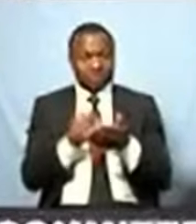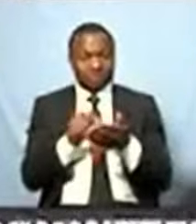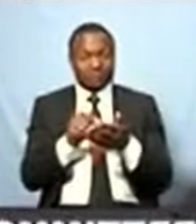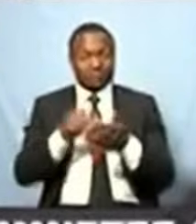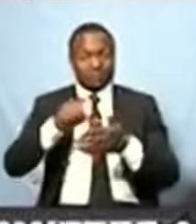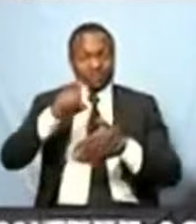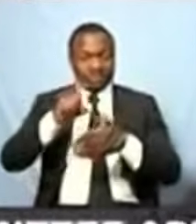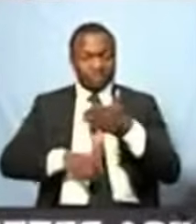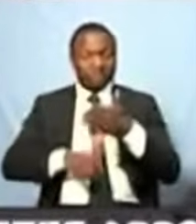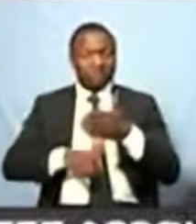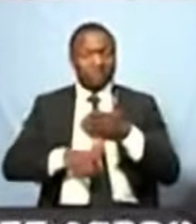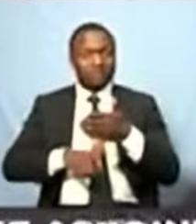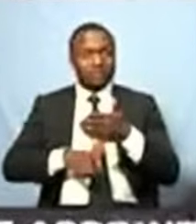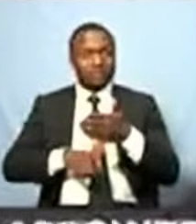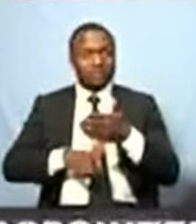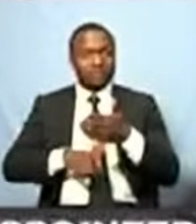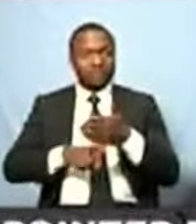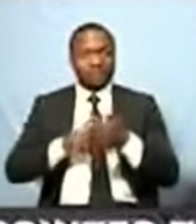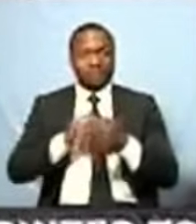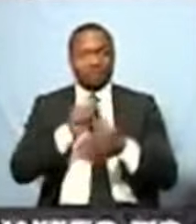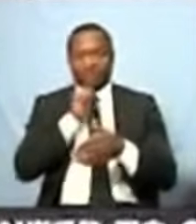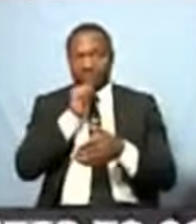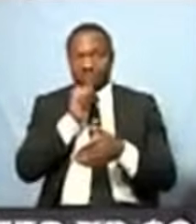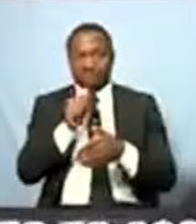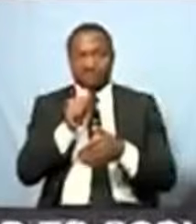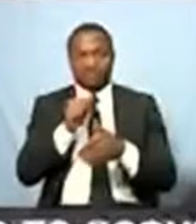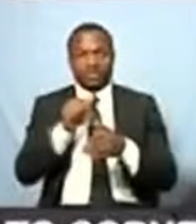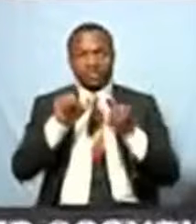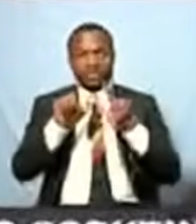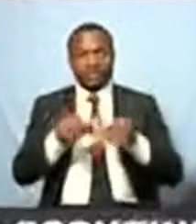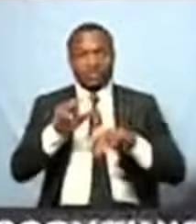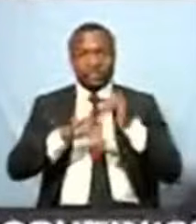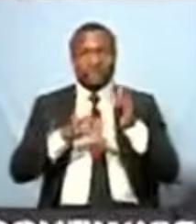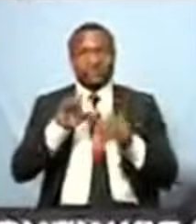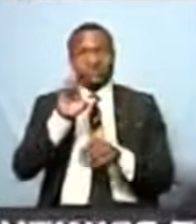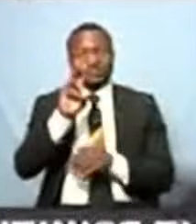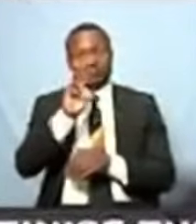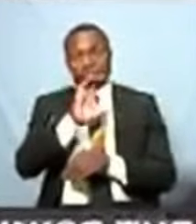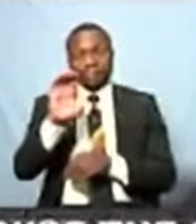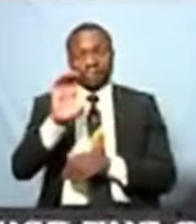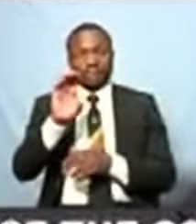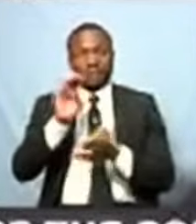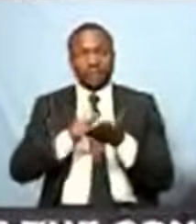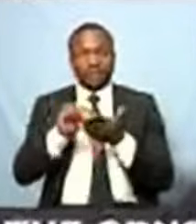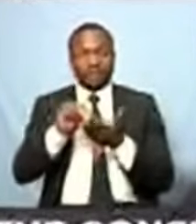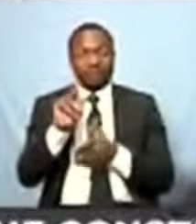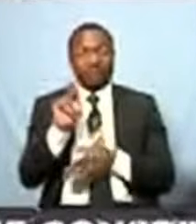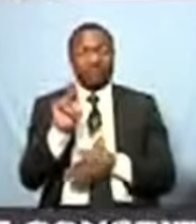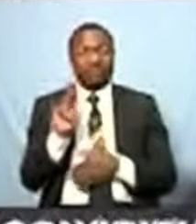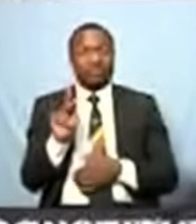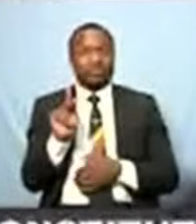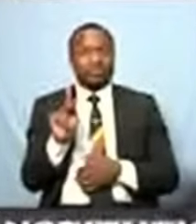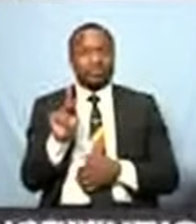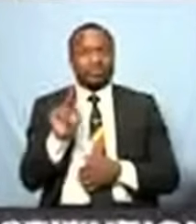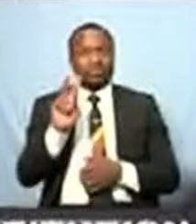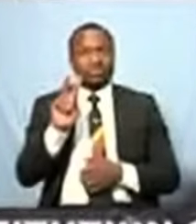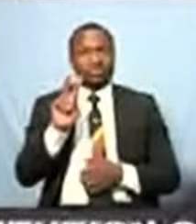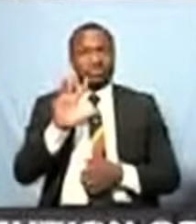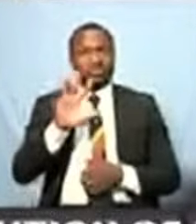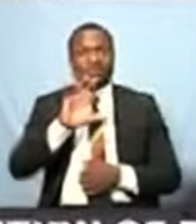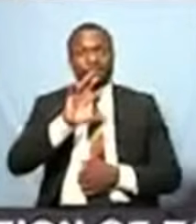cost not less than 600 million kwacha, which will translate to about $50 to $25 million.